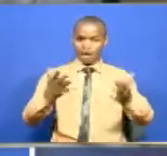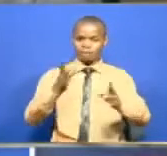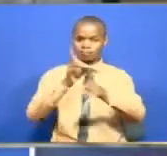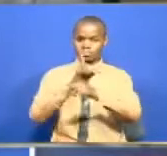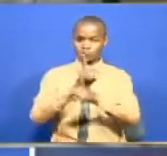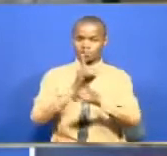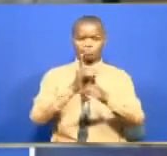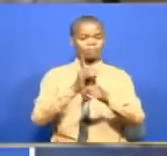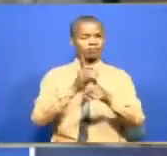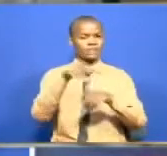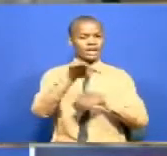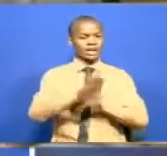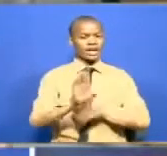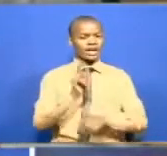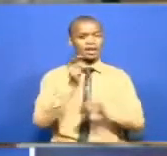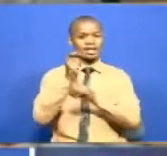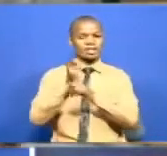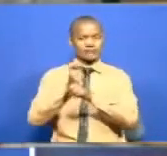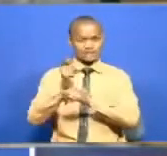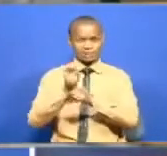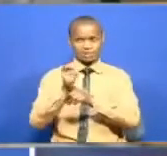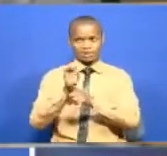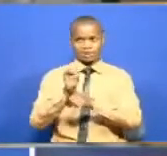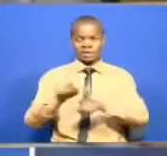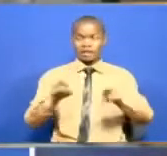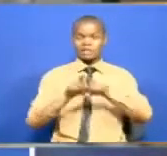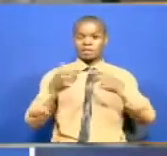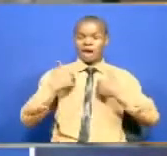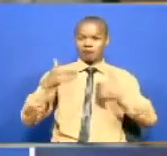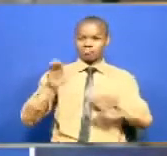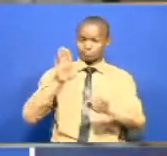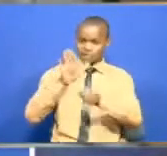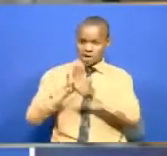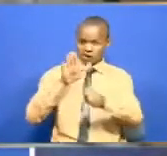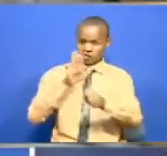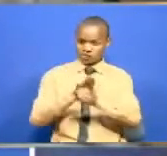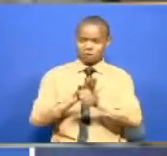of training, and because KTC has a lot of capacity,